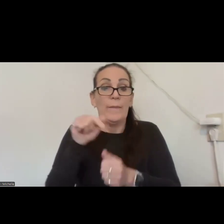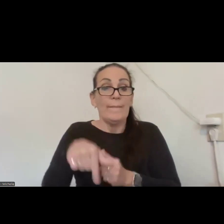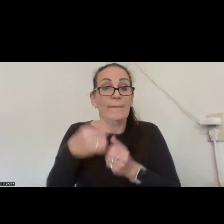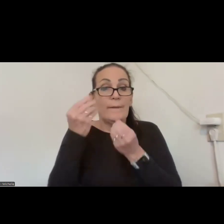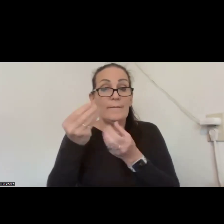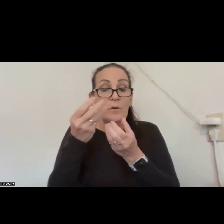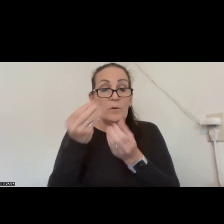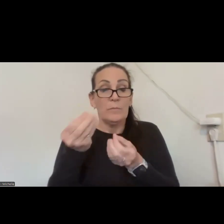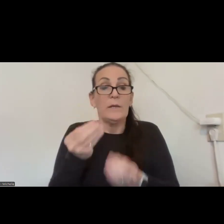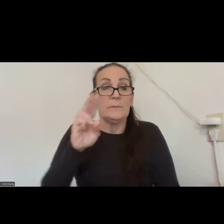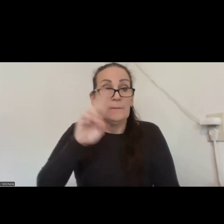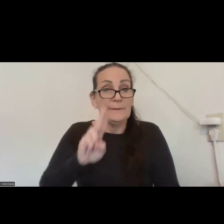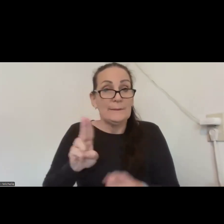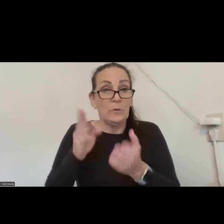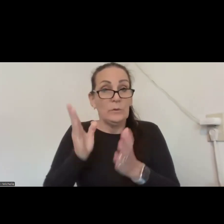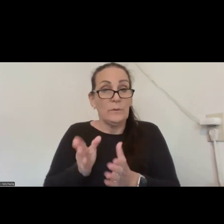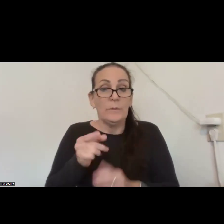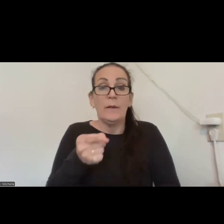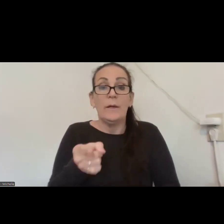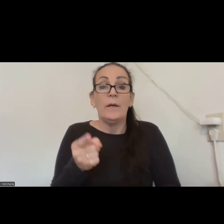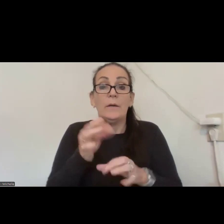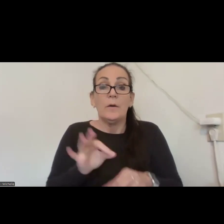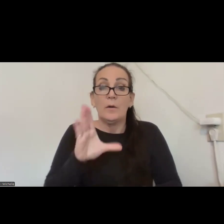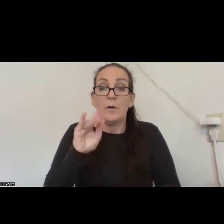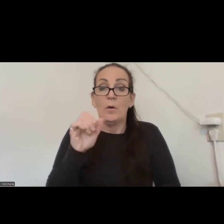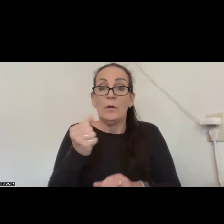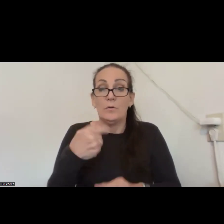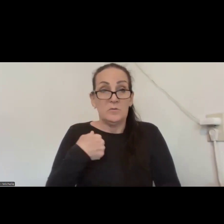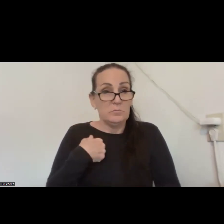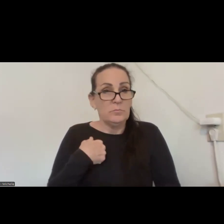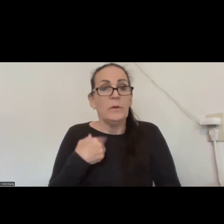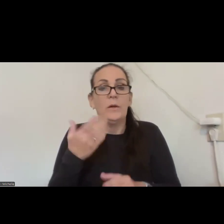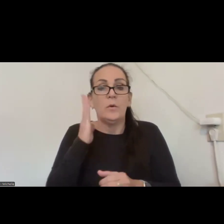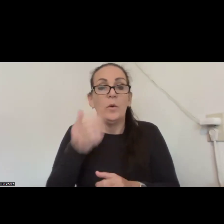this discussion and ensure everyone has an opportunity to provide input.